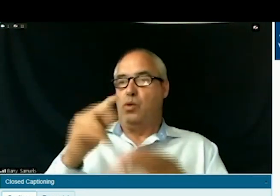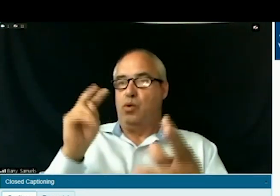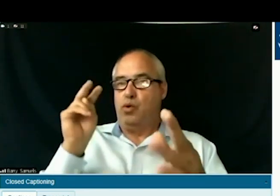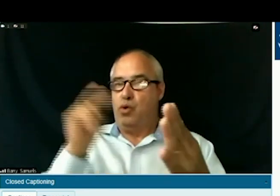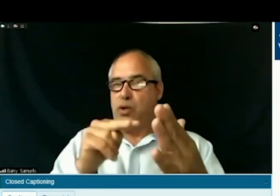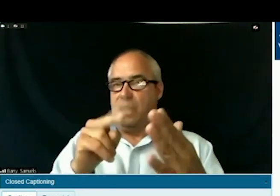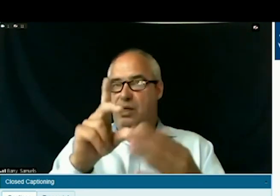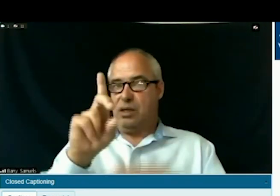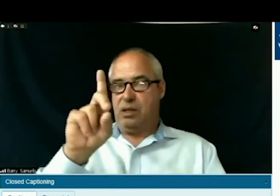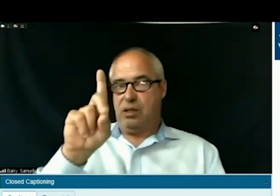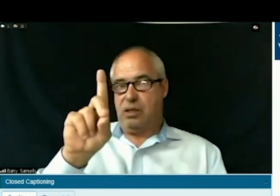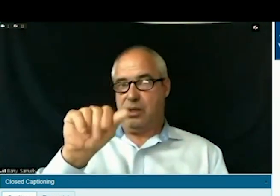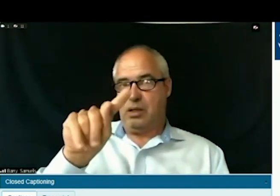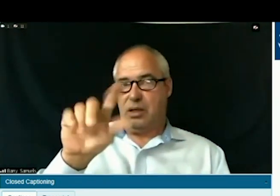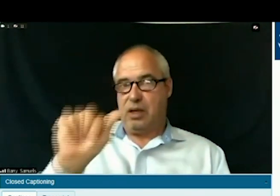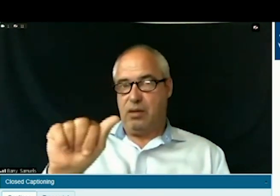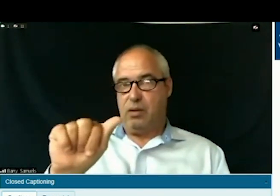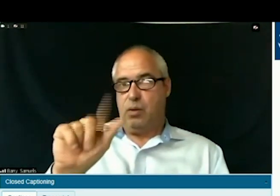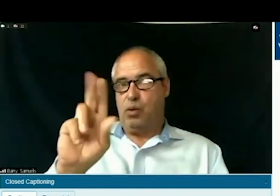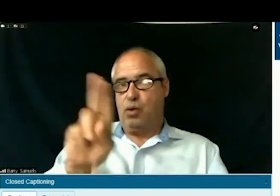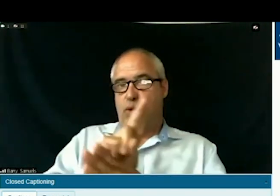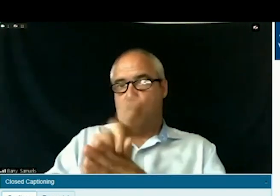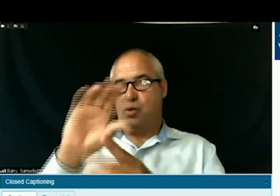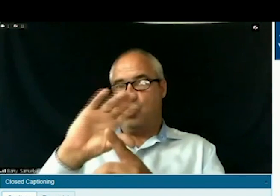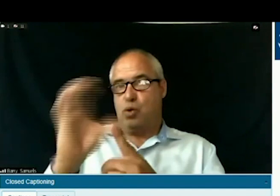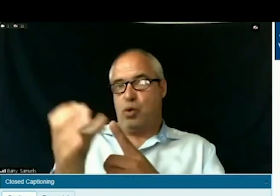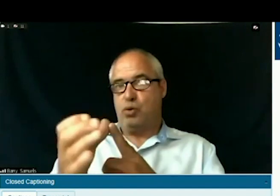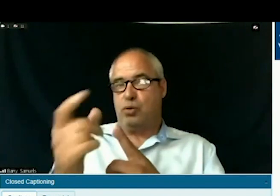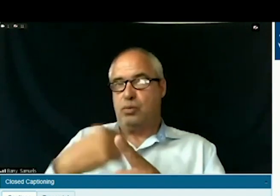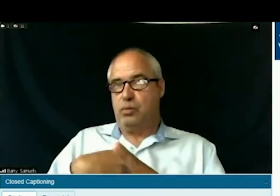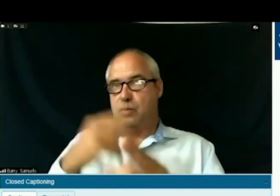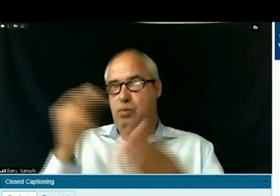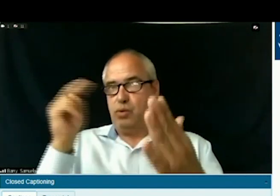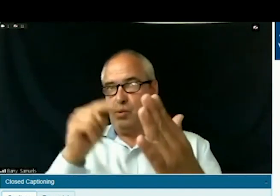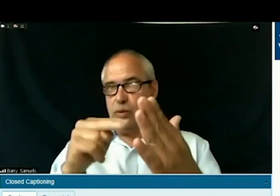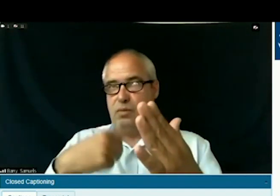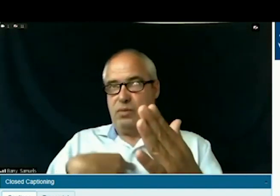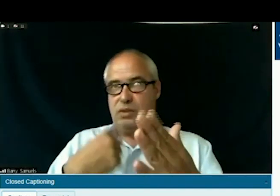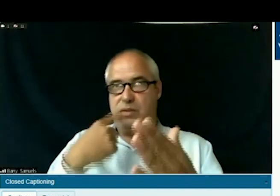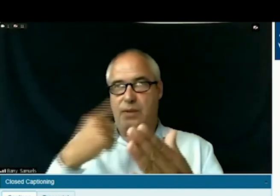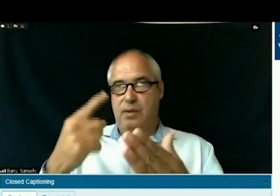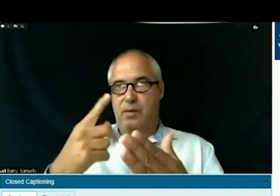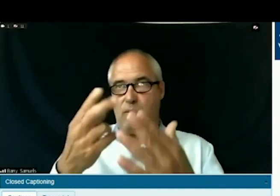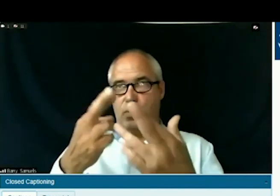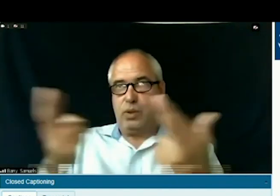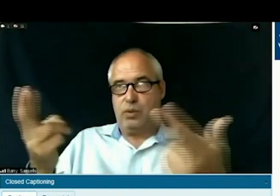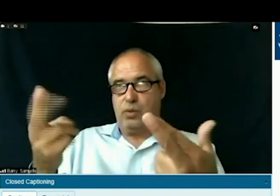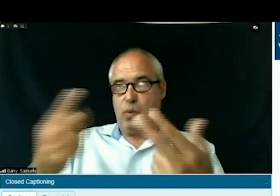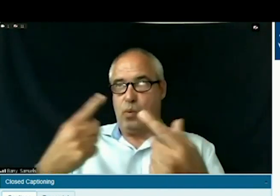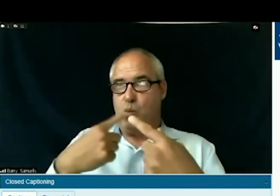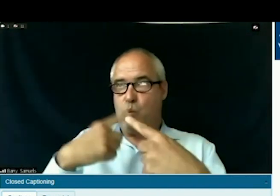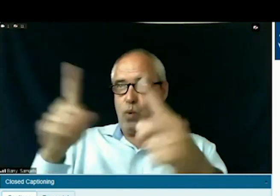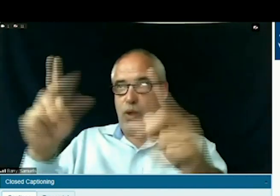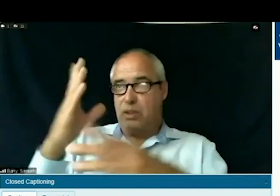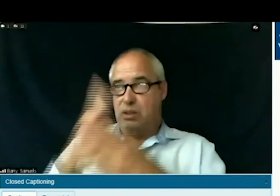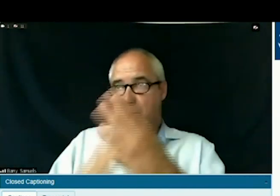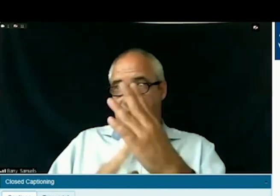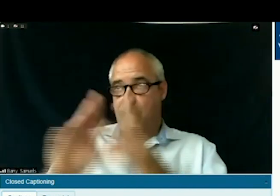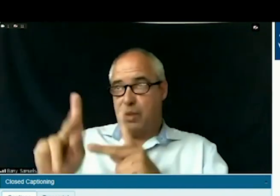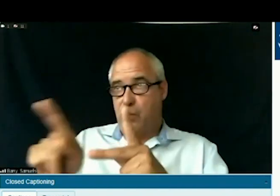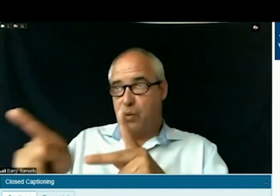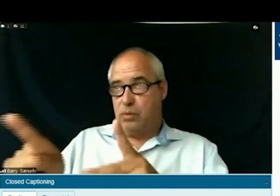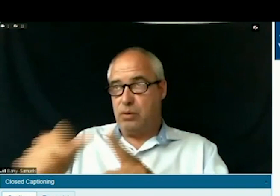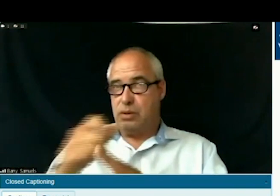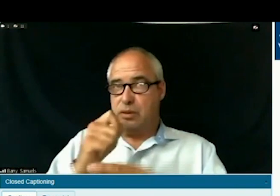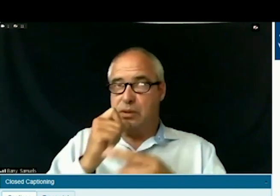data using a cultural lens, that I would say that perhaps some of the resources work for some of the people, and I would